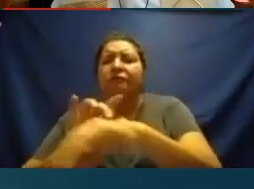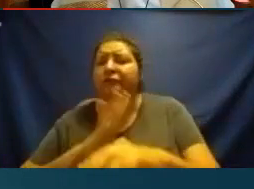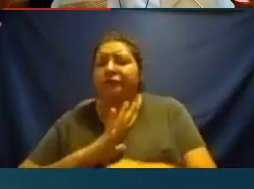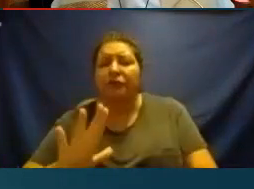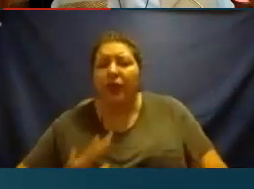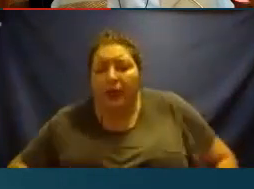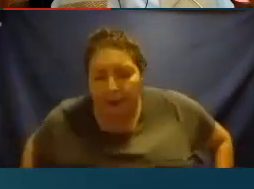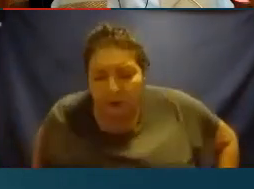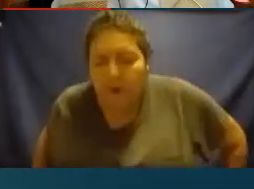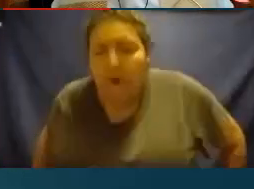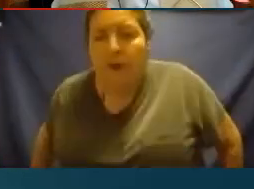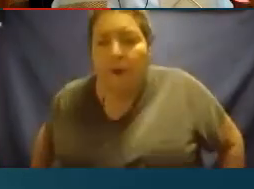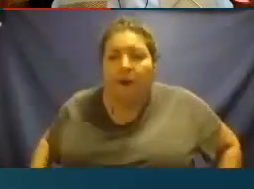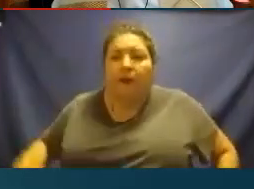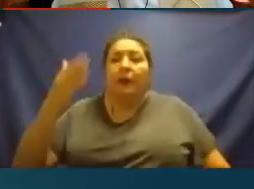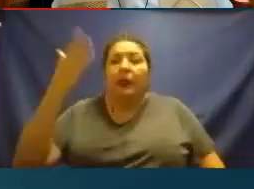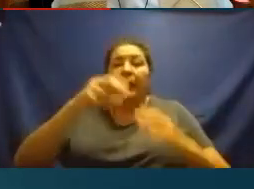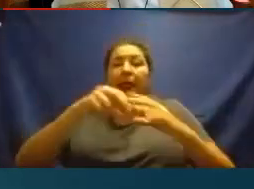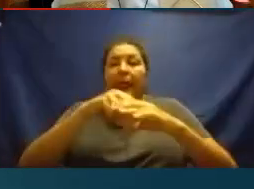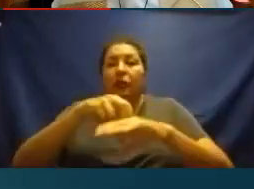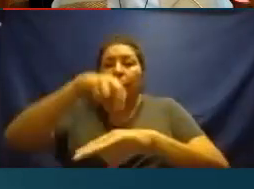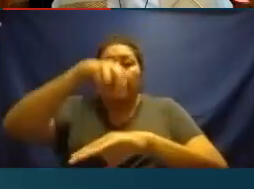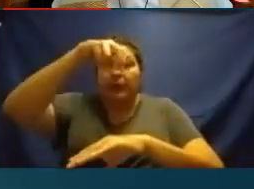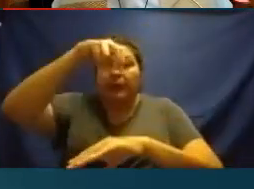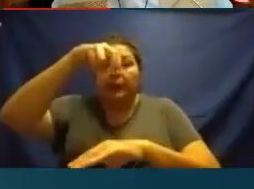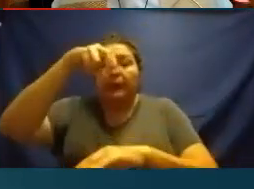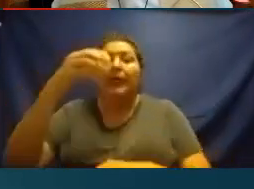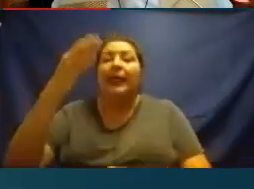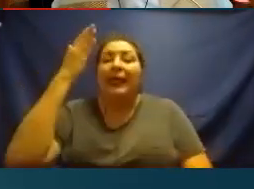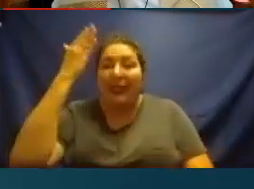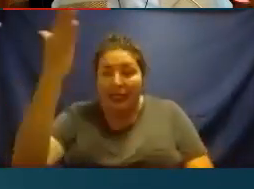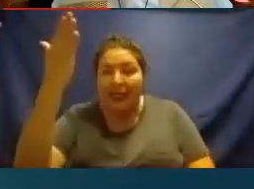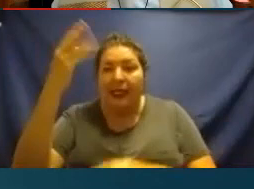He is risen. He has risen.